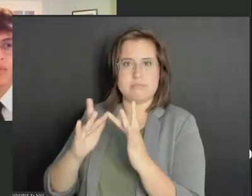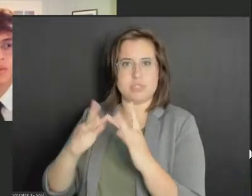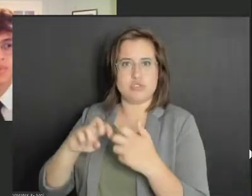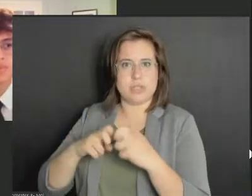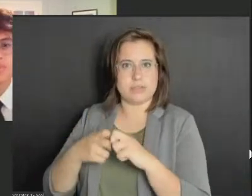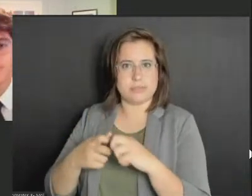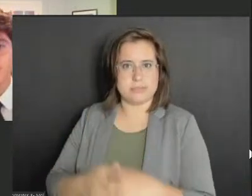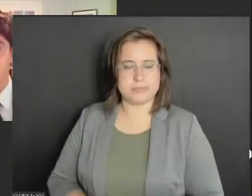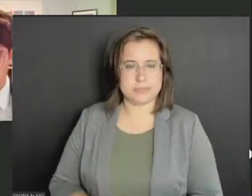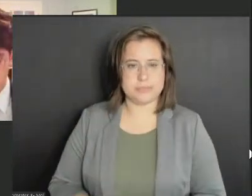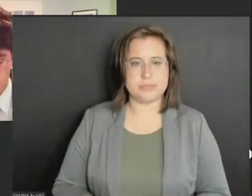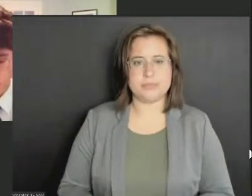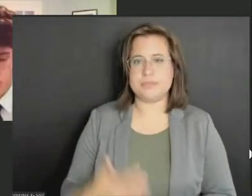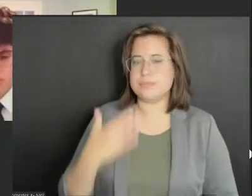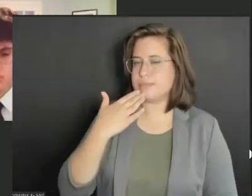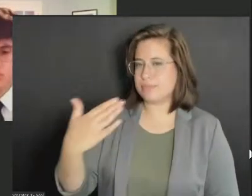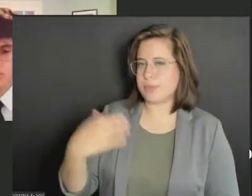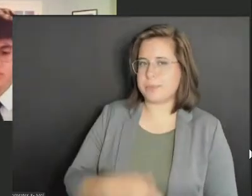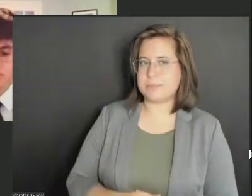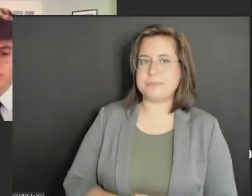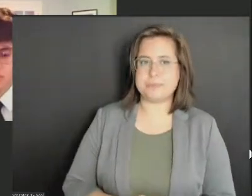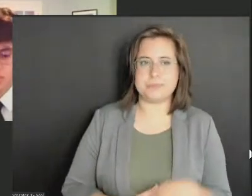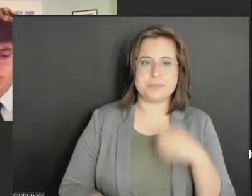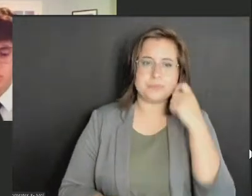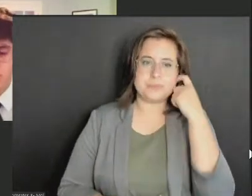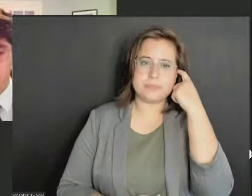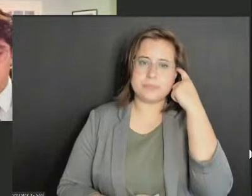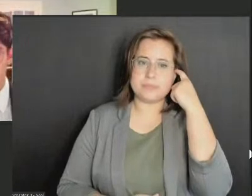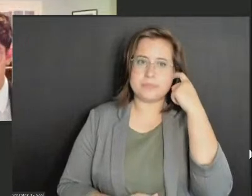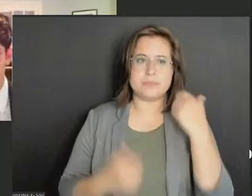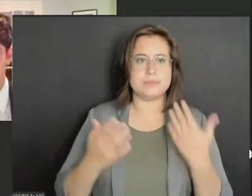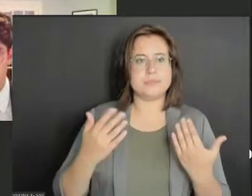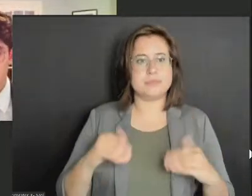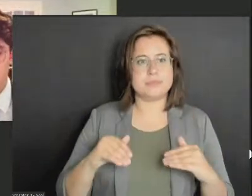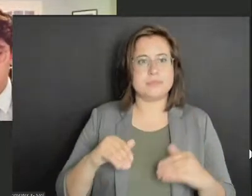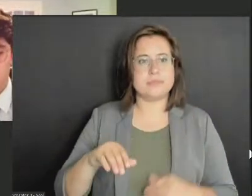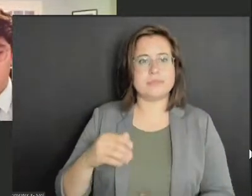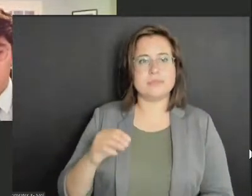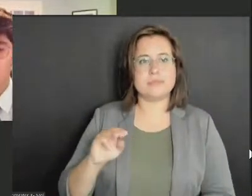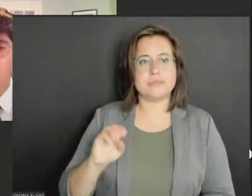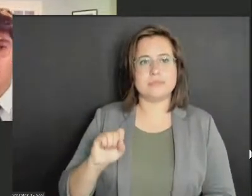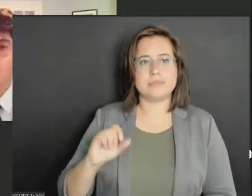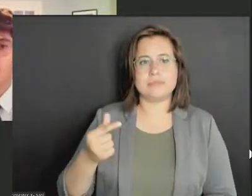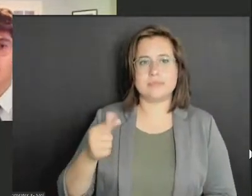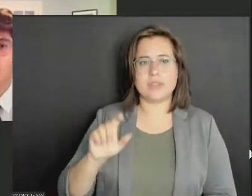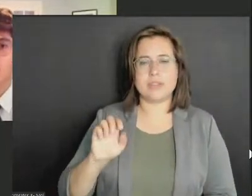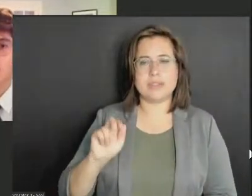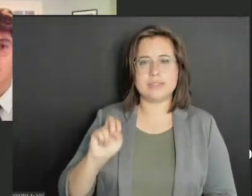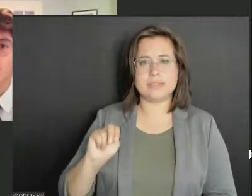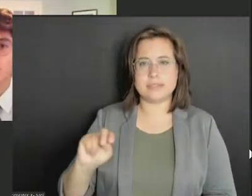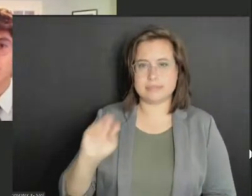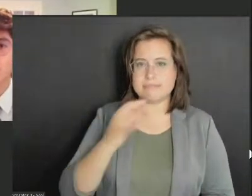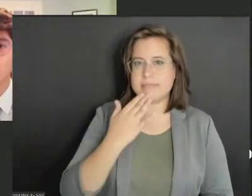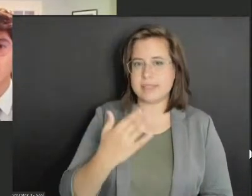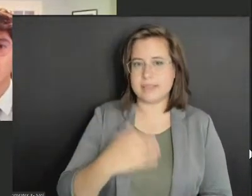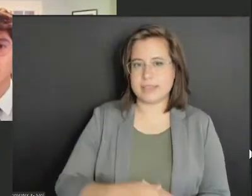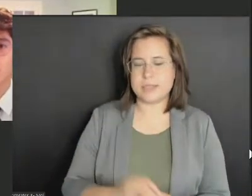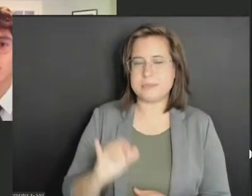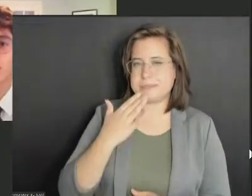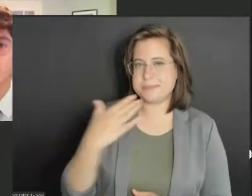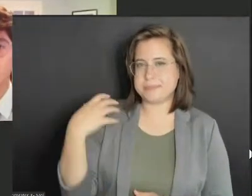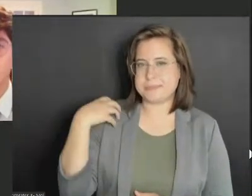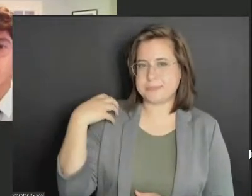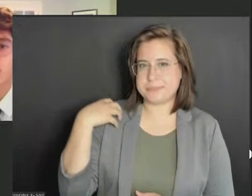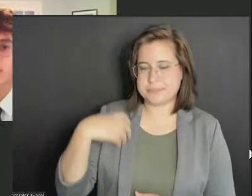Thank you so much, Dr. Hildreth. Ms. Gleason, please. Thank you. And thank you, Madam Chair,